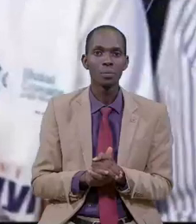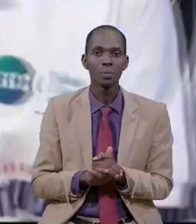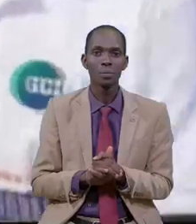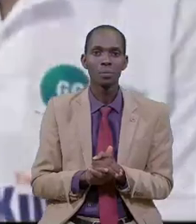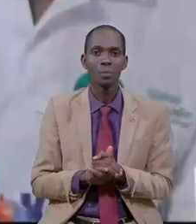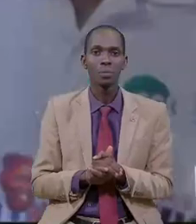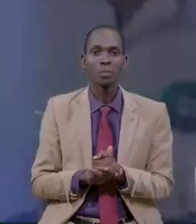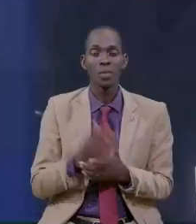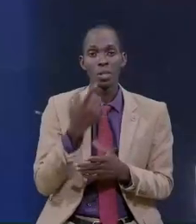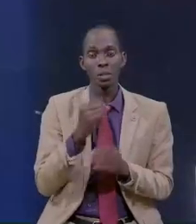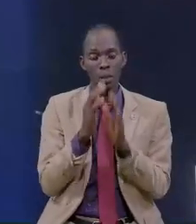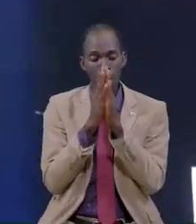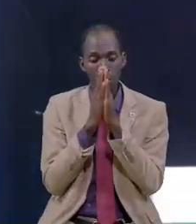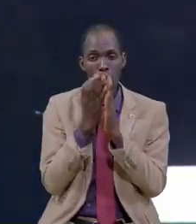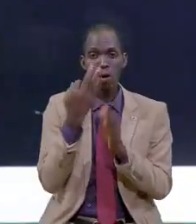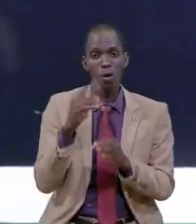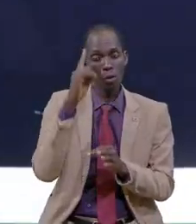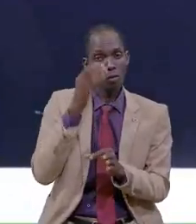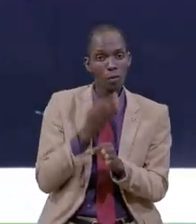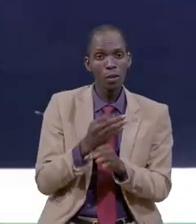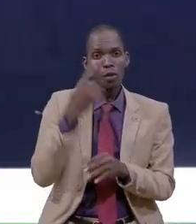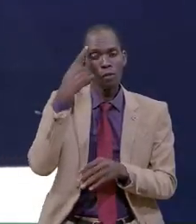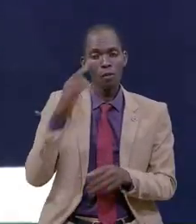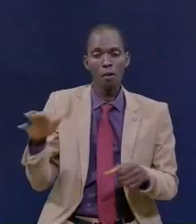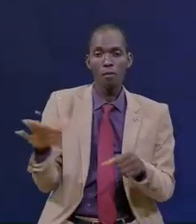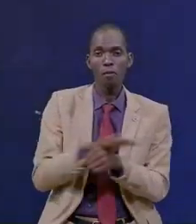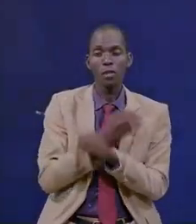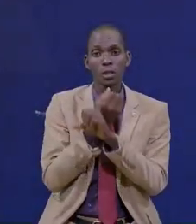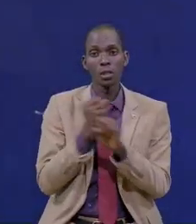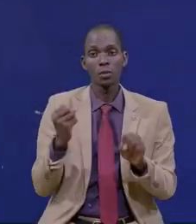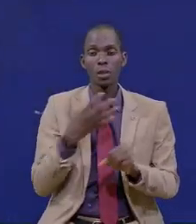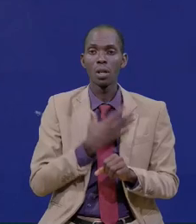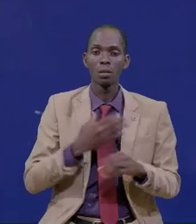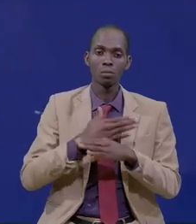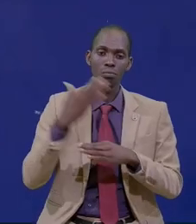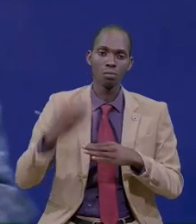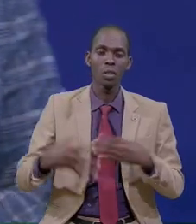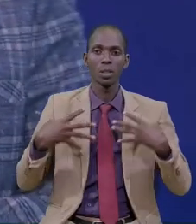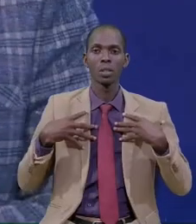The prayer of faith for full salvation and total healing.